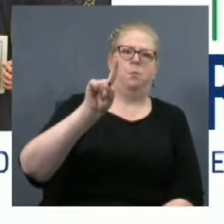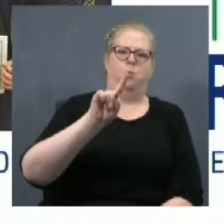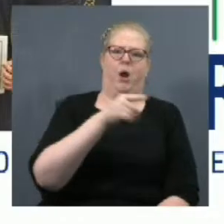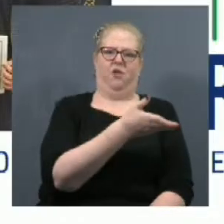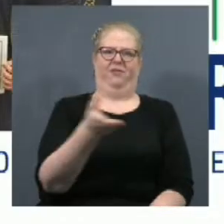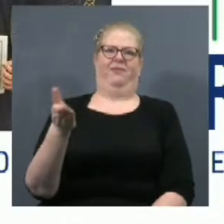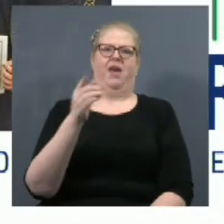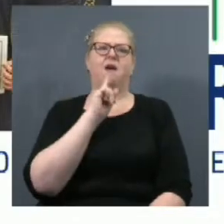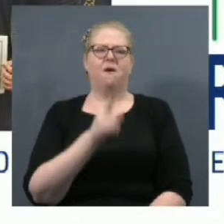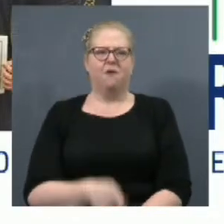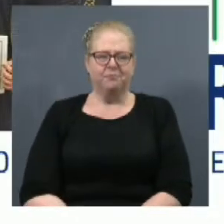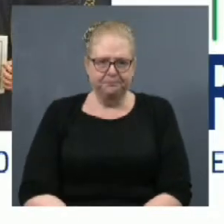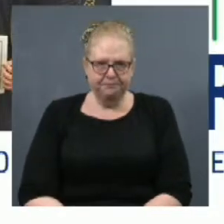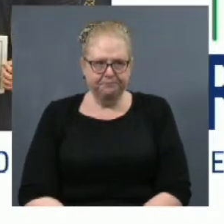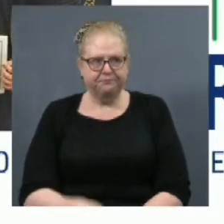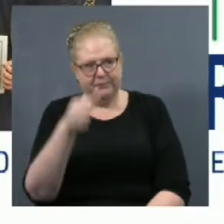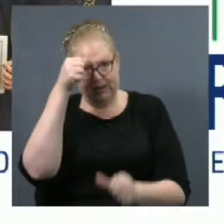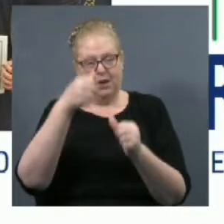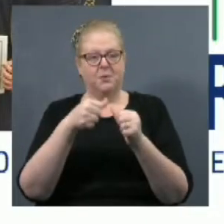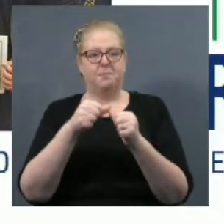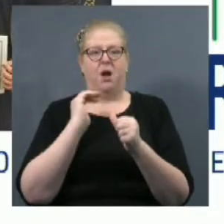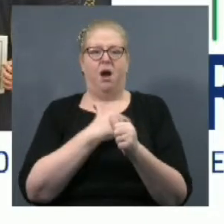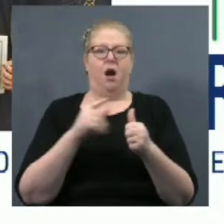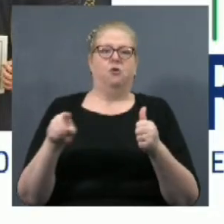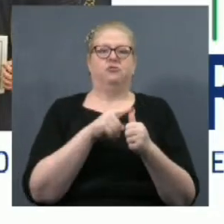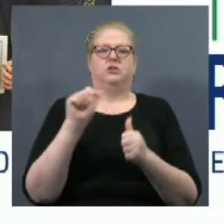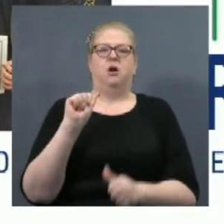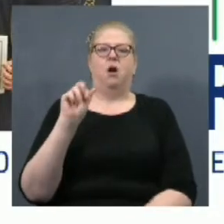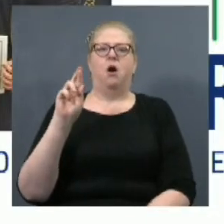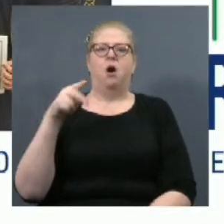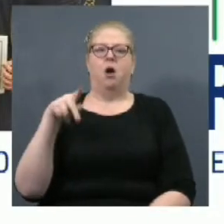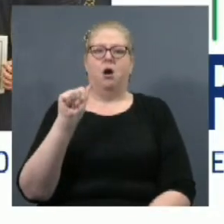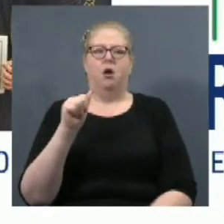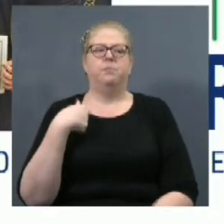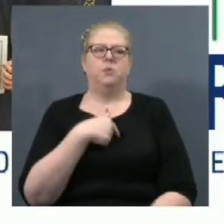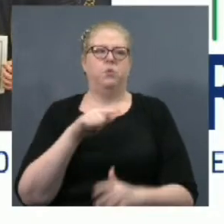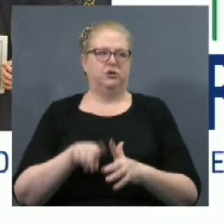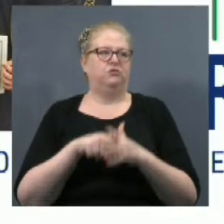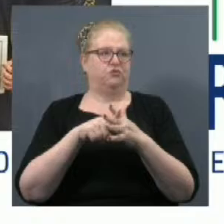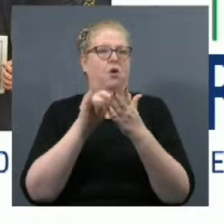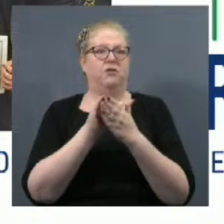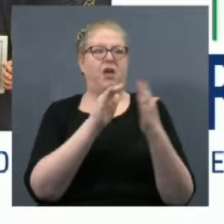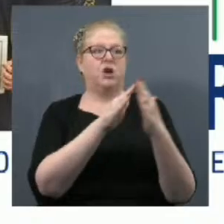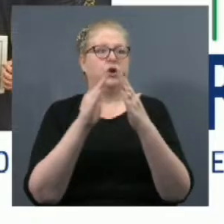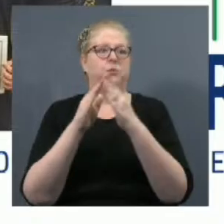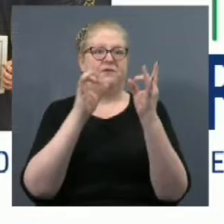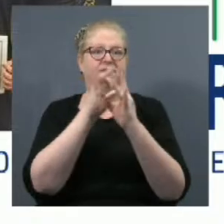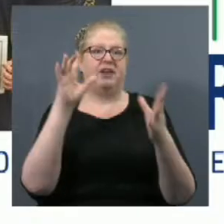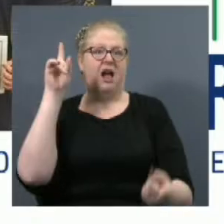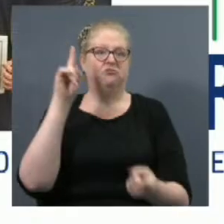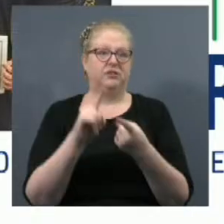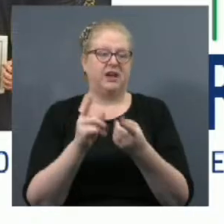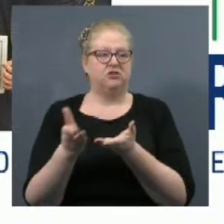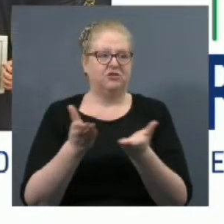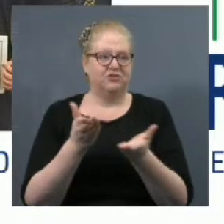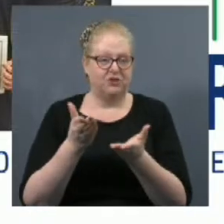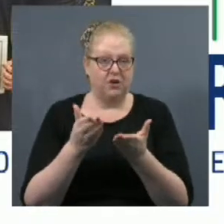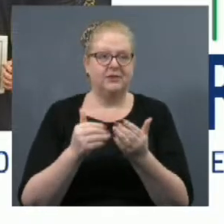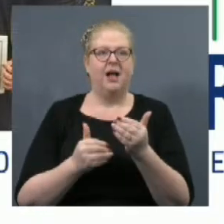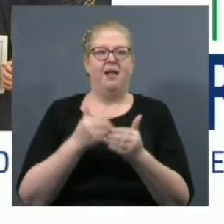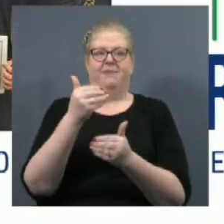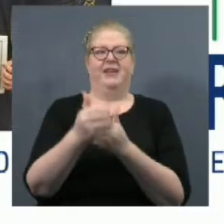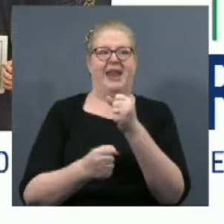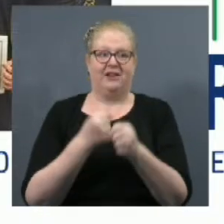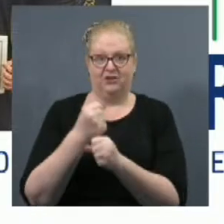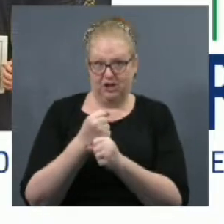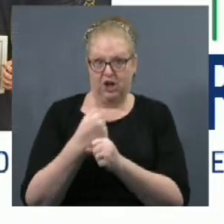As you may remember, with original ARPA funds, we started the Community Violence Reduction Services. The following year, we